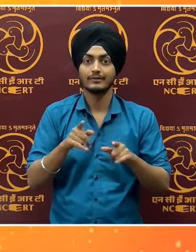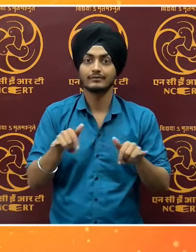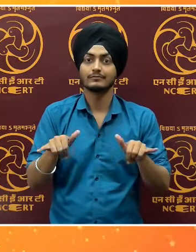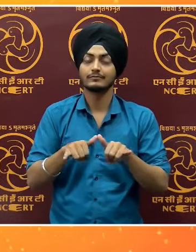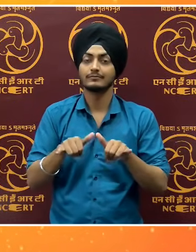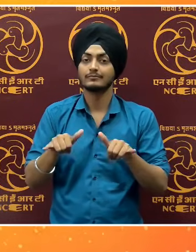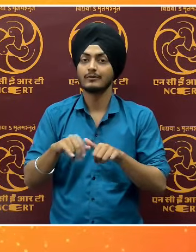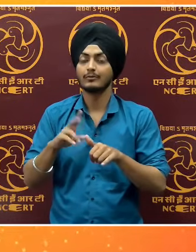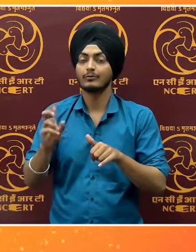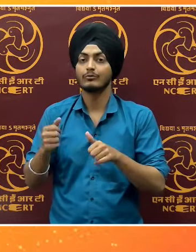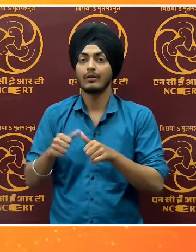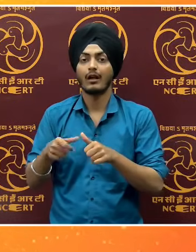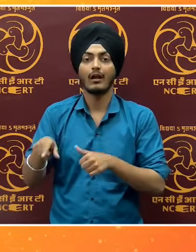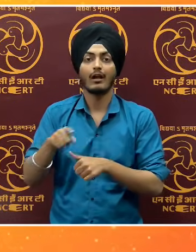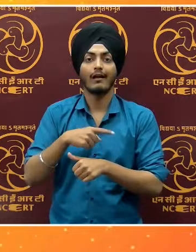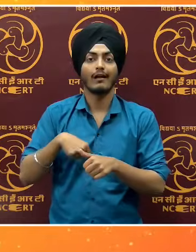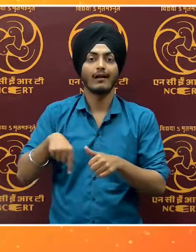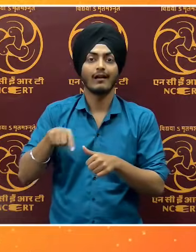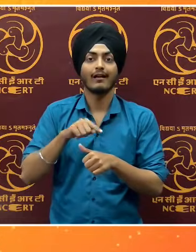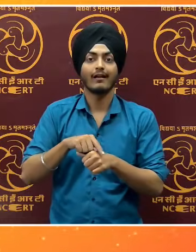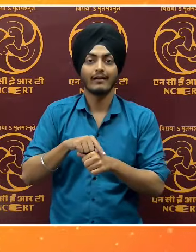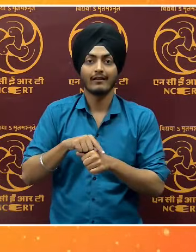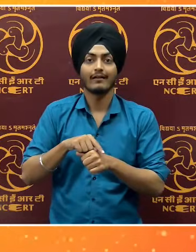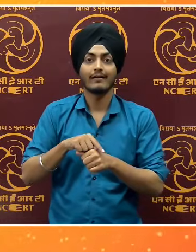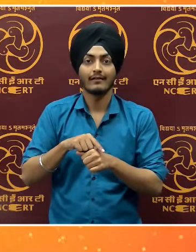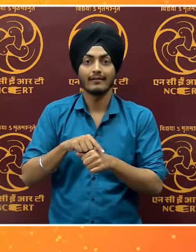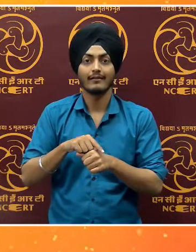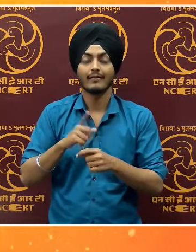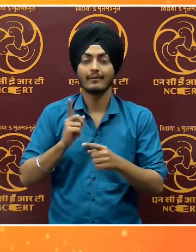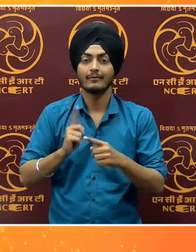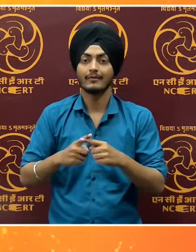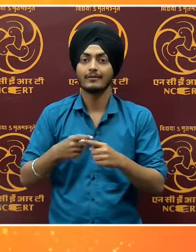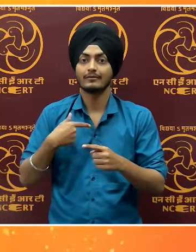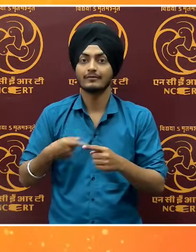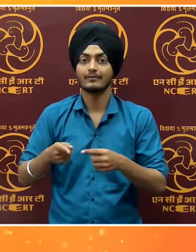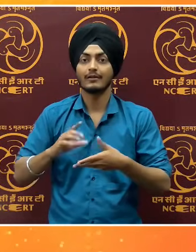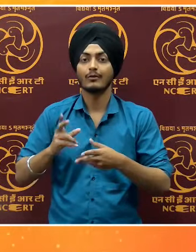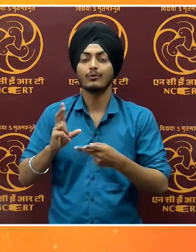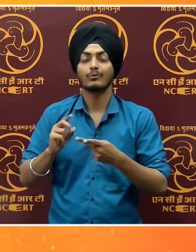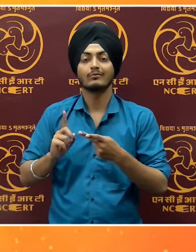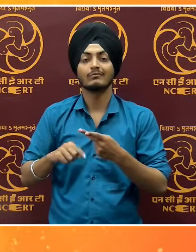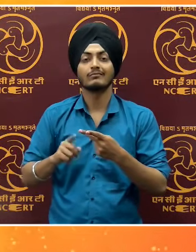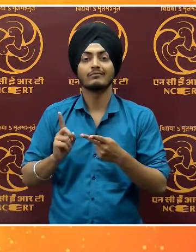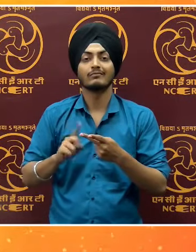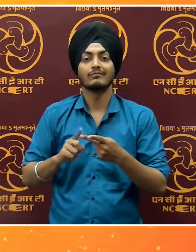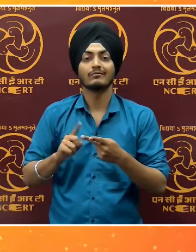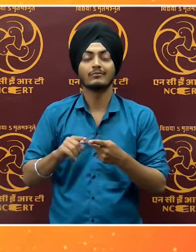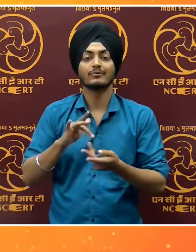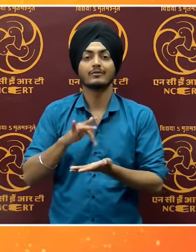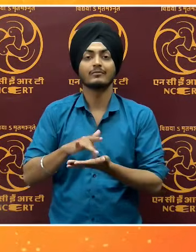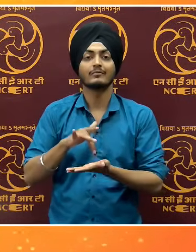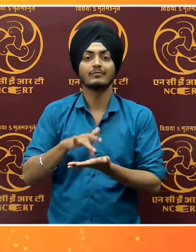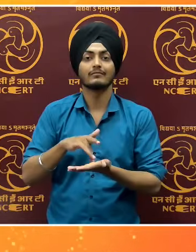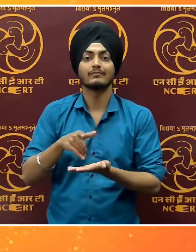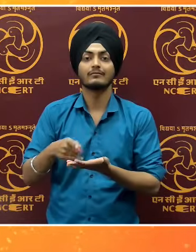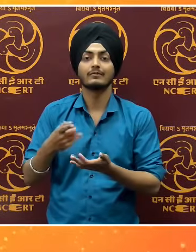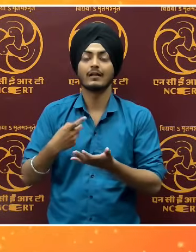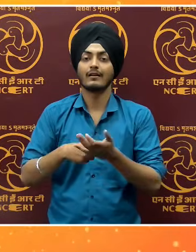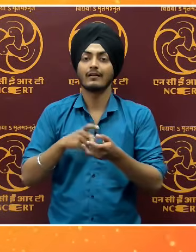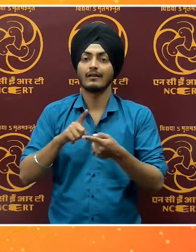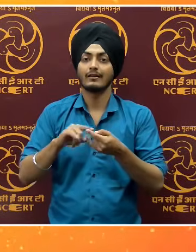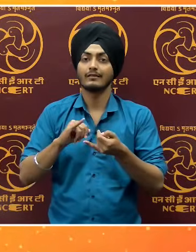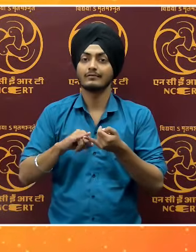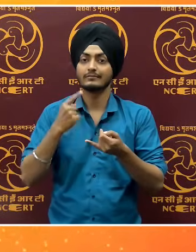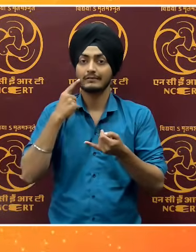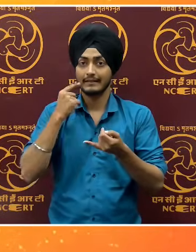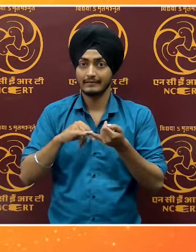to area. If you remove this proportionality, there is another factor plays, that is called resistivity.